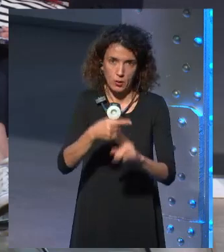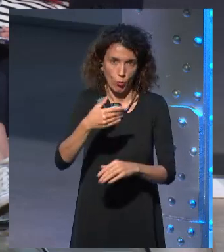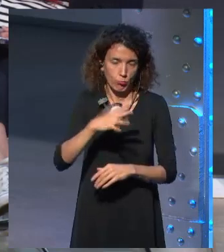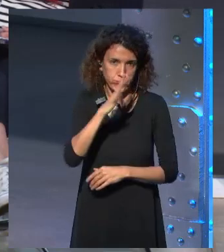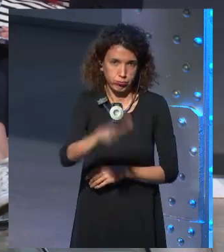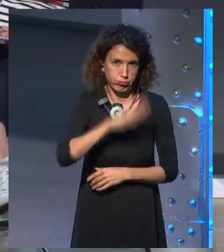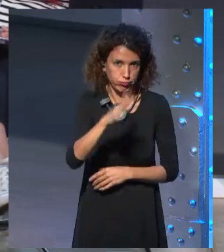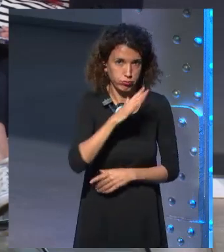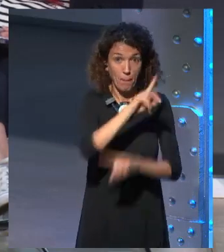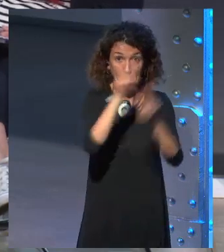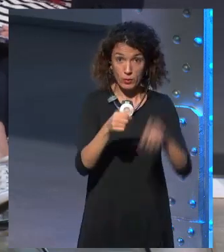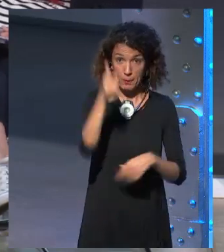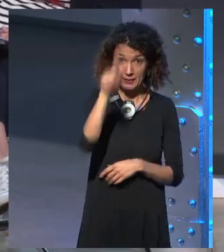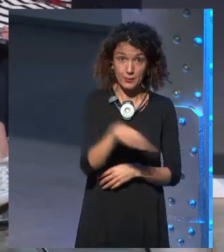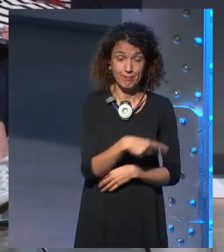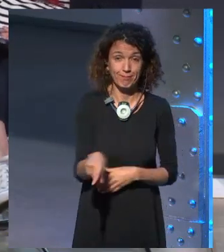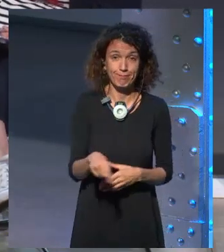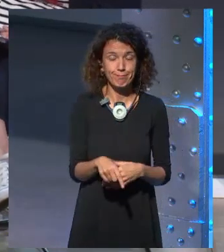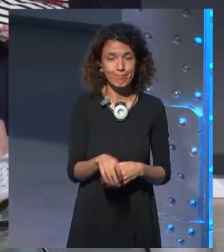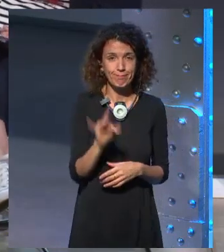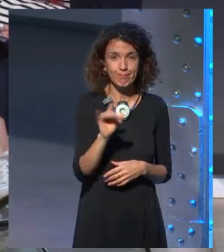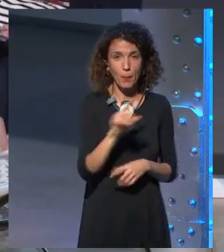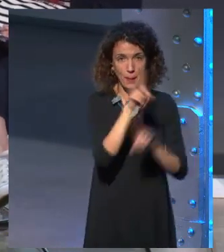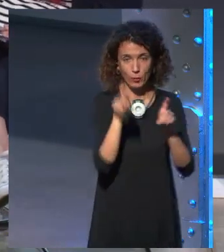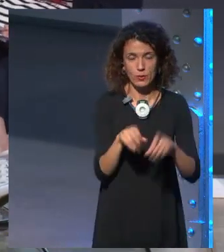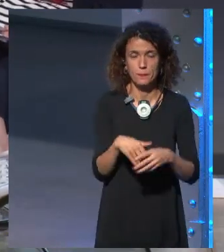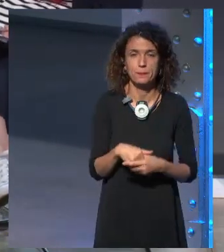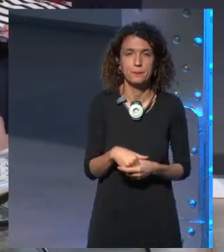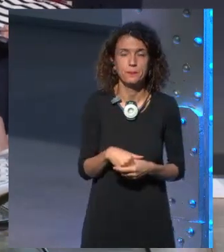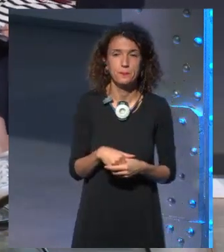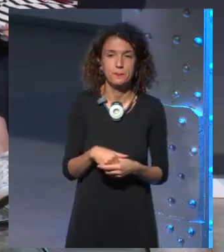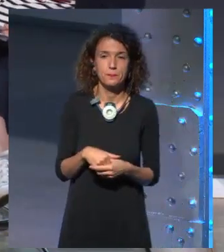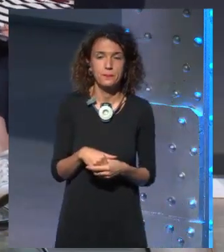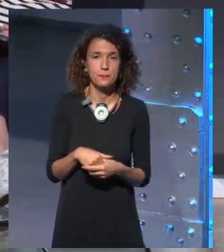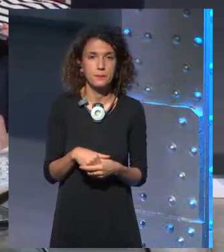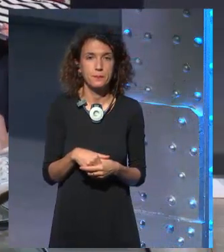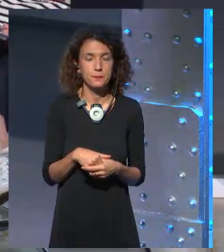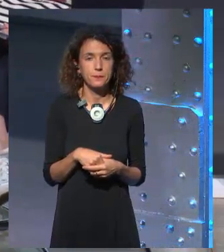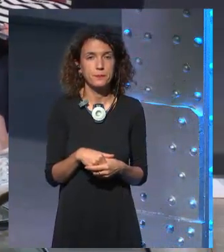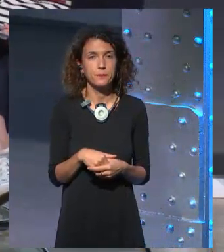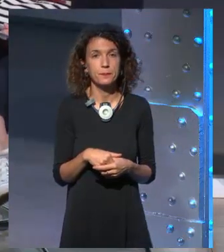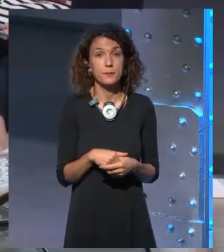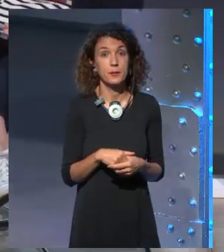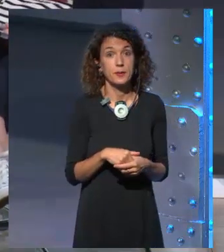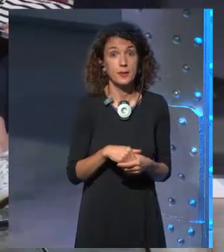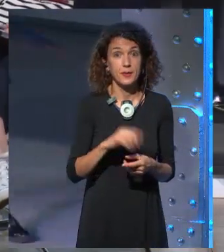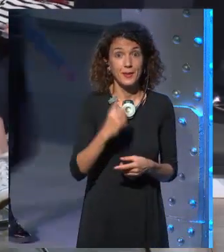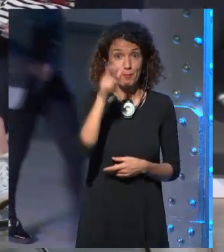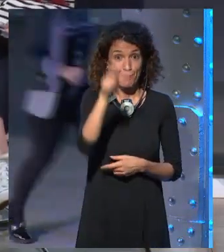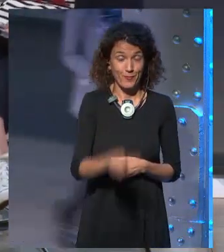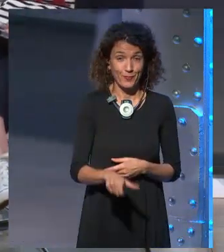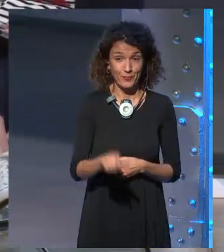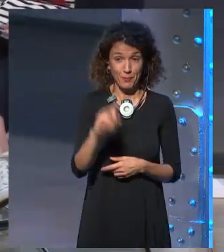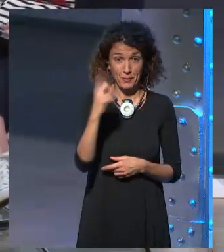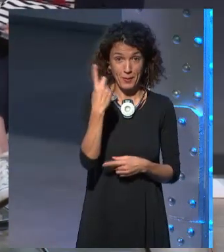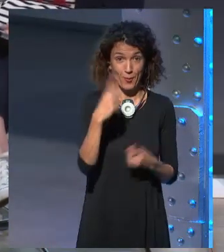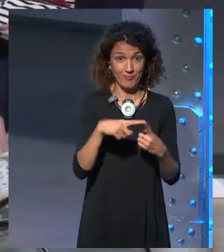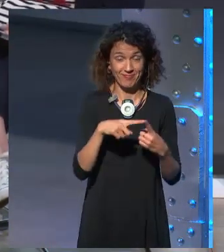Preguntas en las... Any other questions in the room? Pues primero el que le he visto antes.